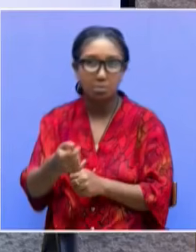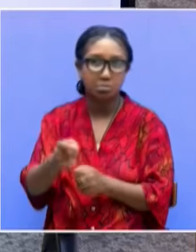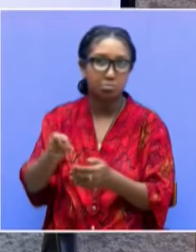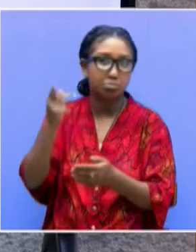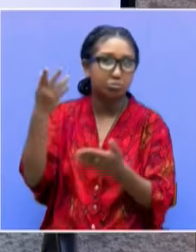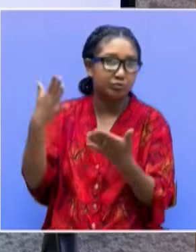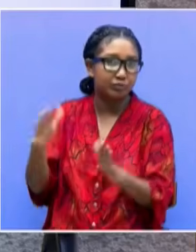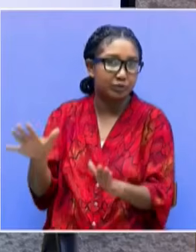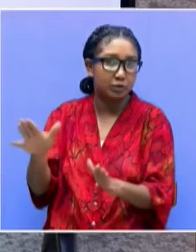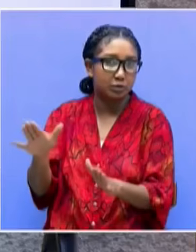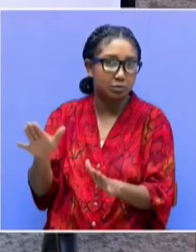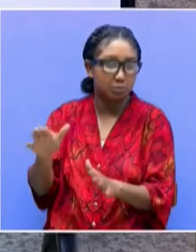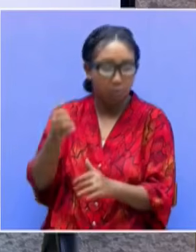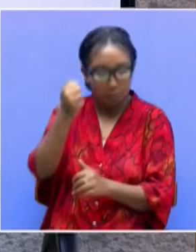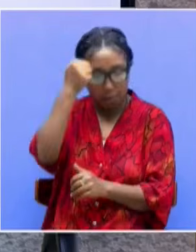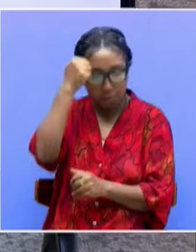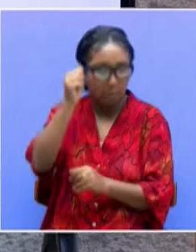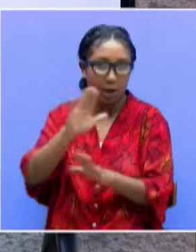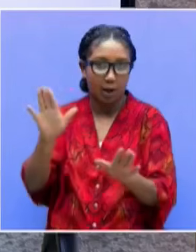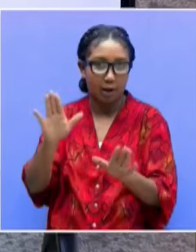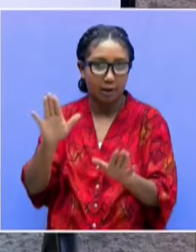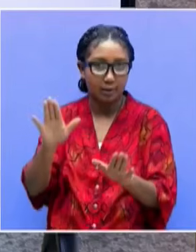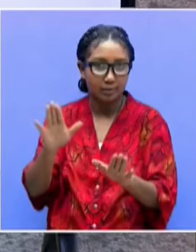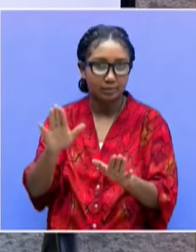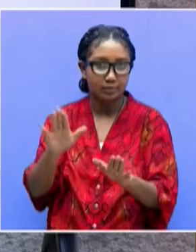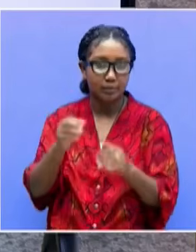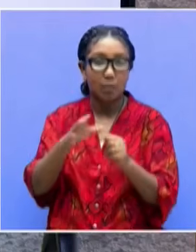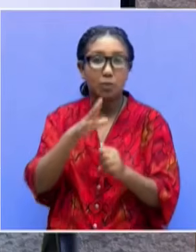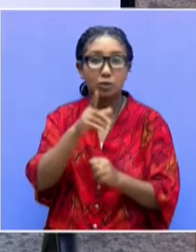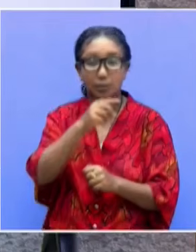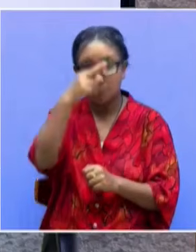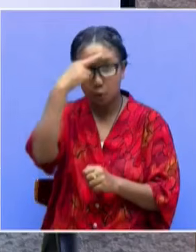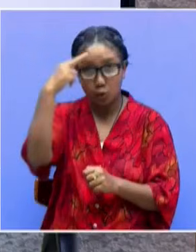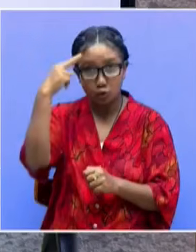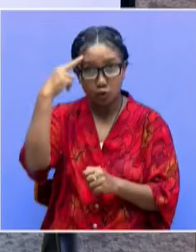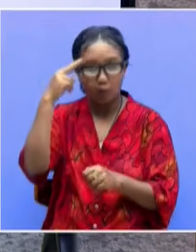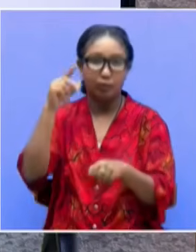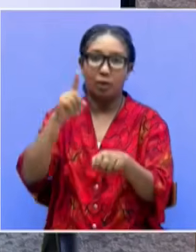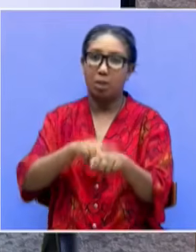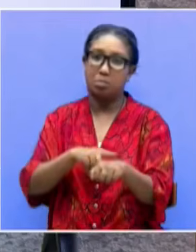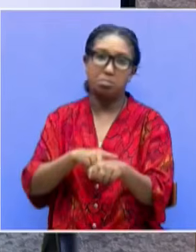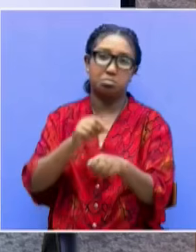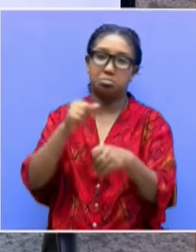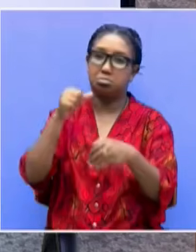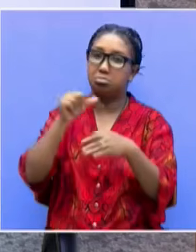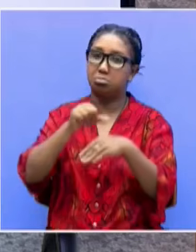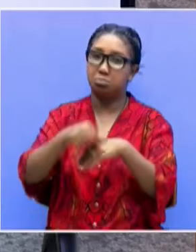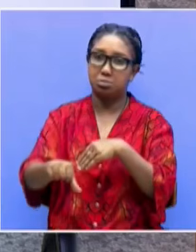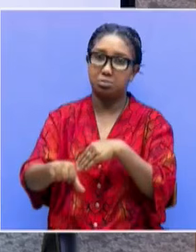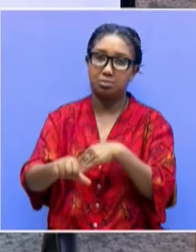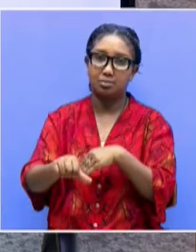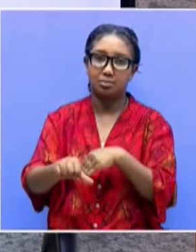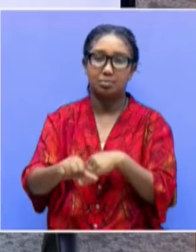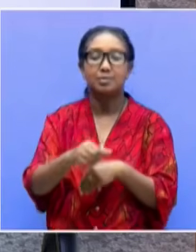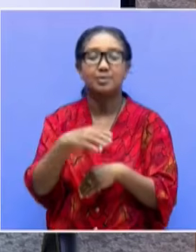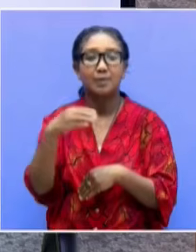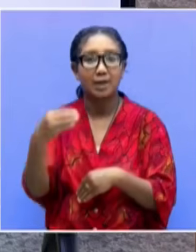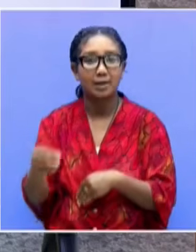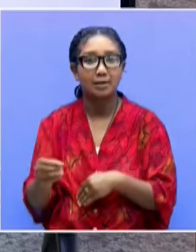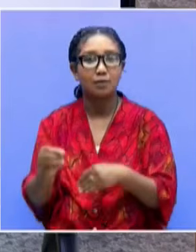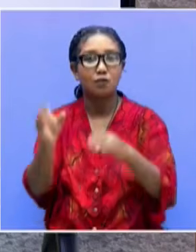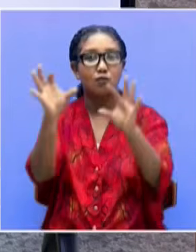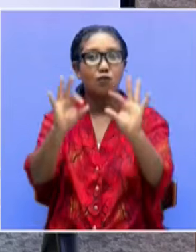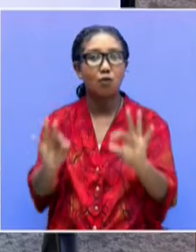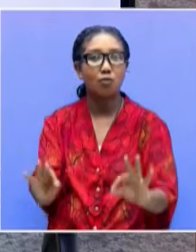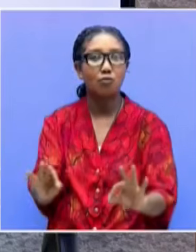telling about past activities. It is impossible because of the time. Okay? And the form